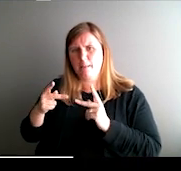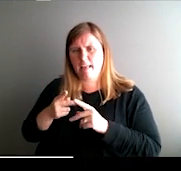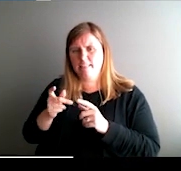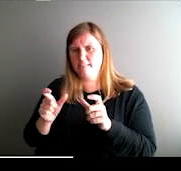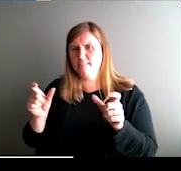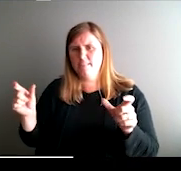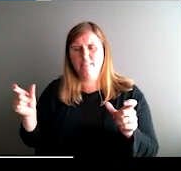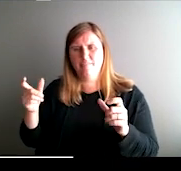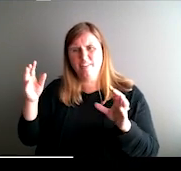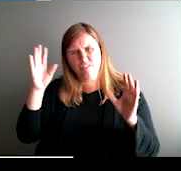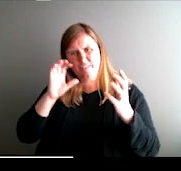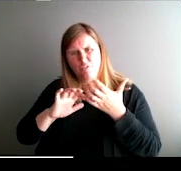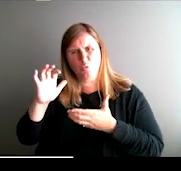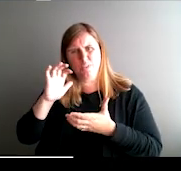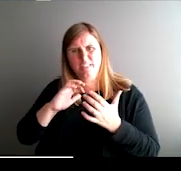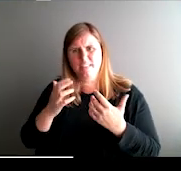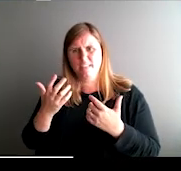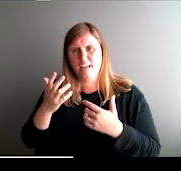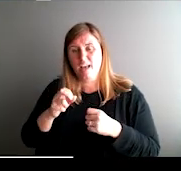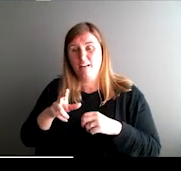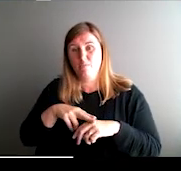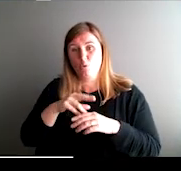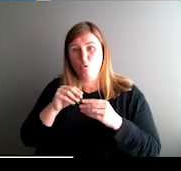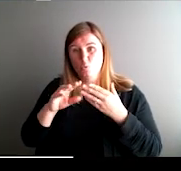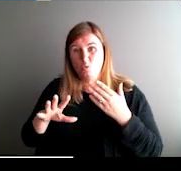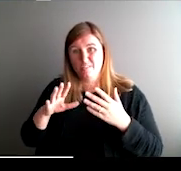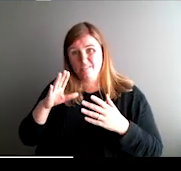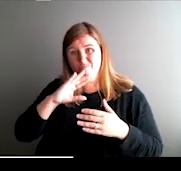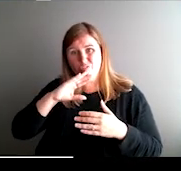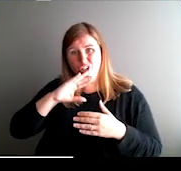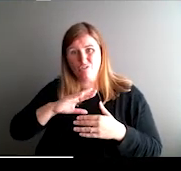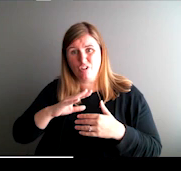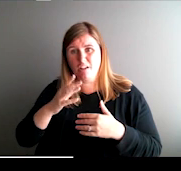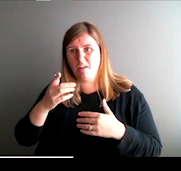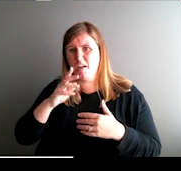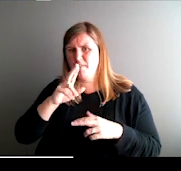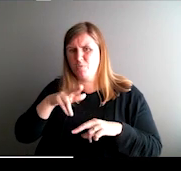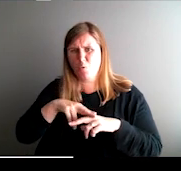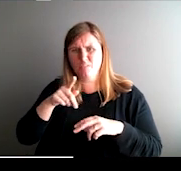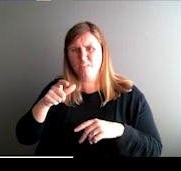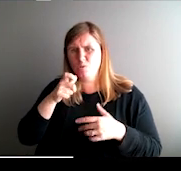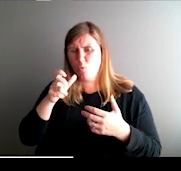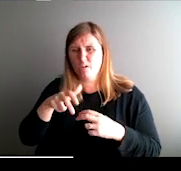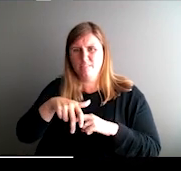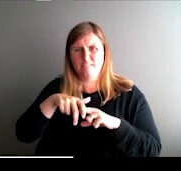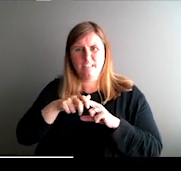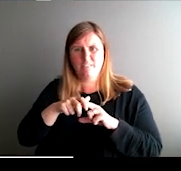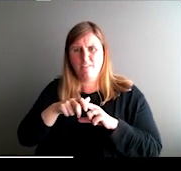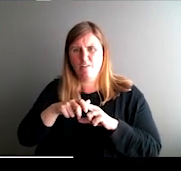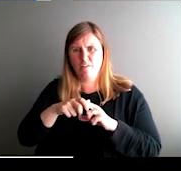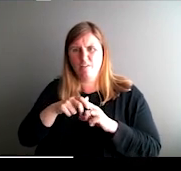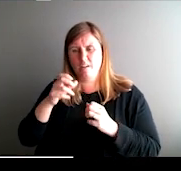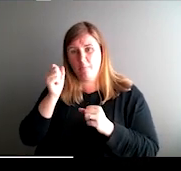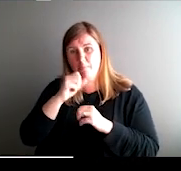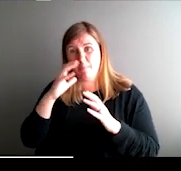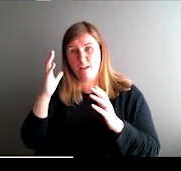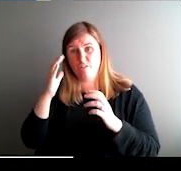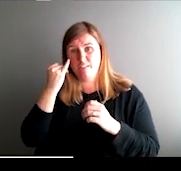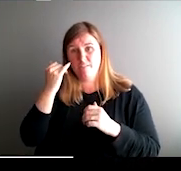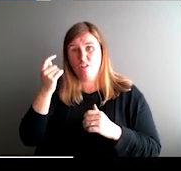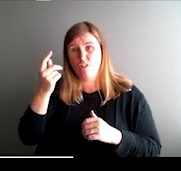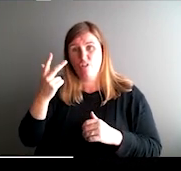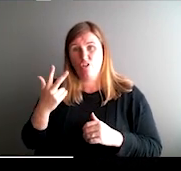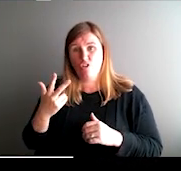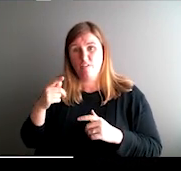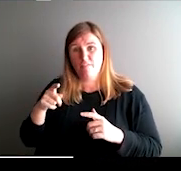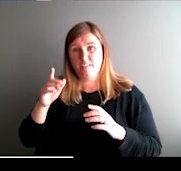it's confusing. And of course the student is frustrated. Of course they don't want to sit there. Imagine if a third of